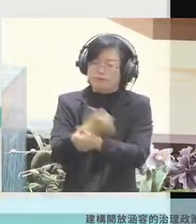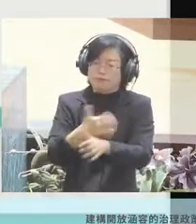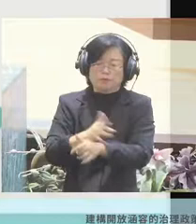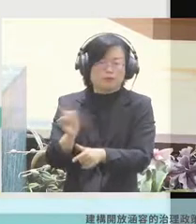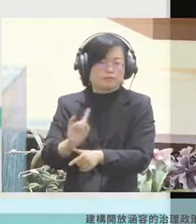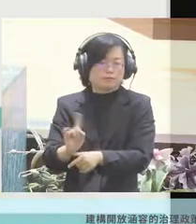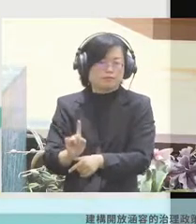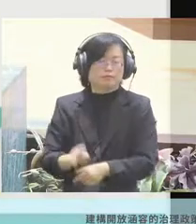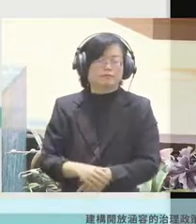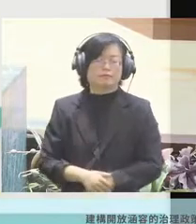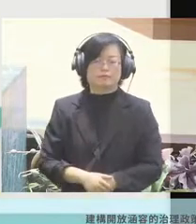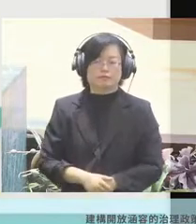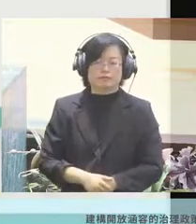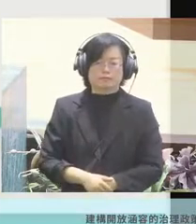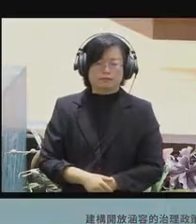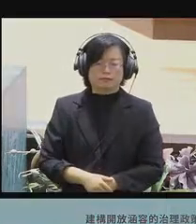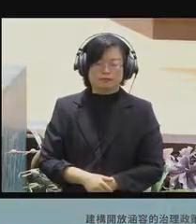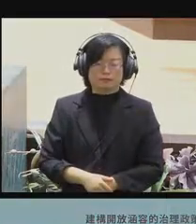you very much.